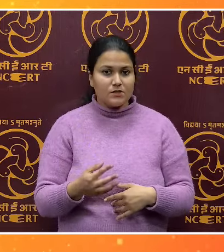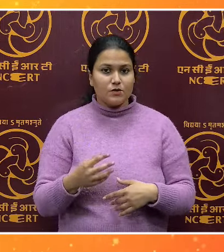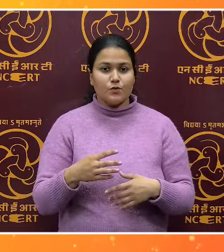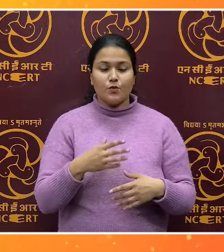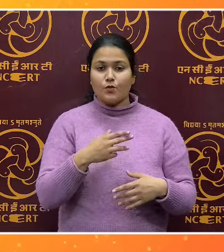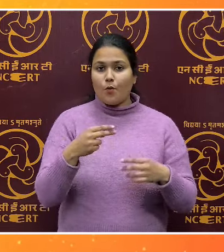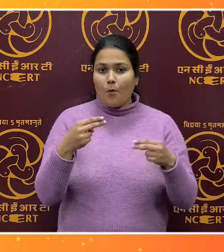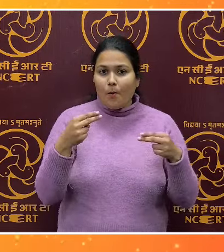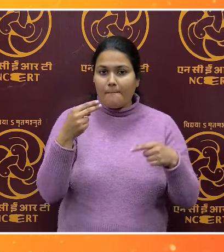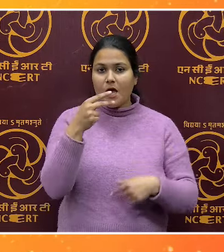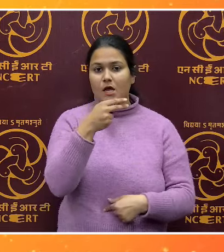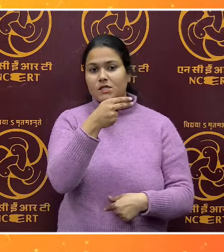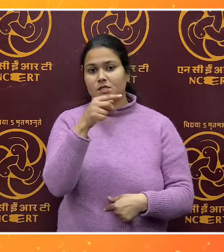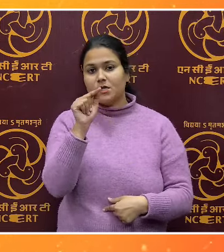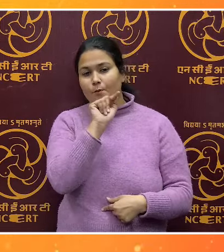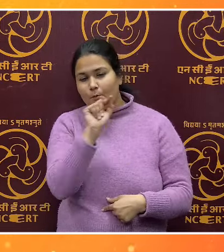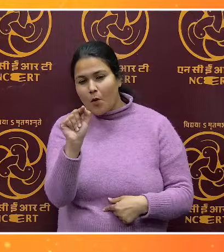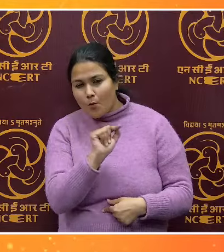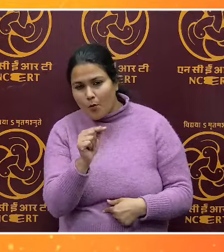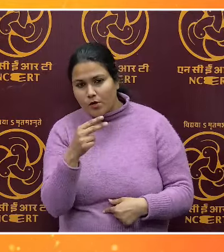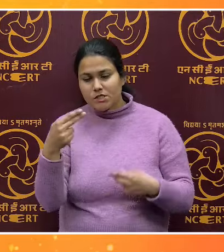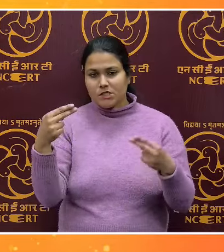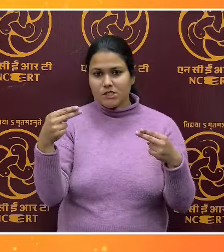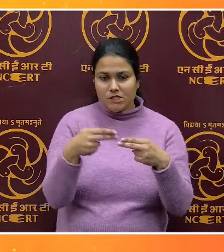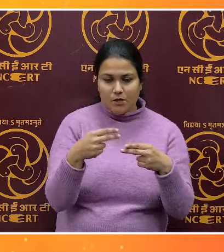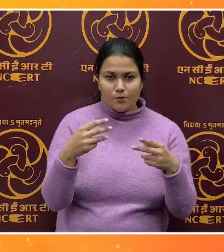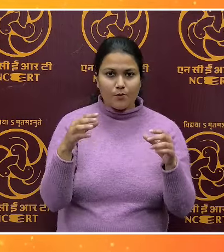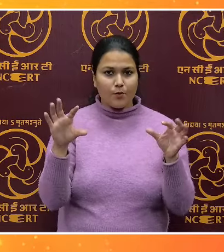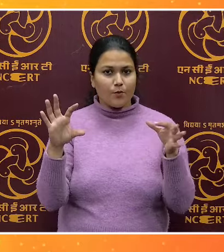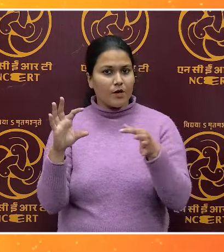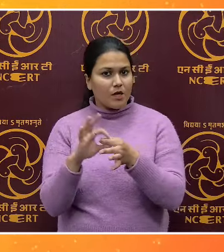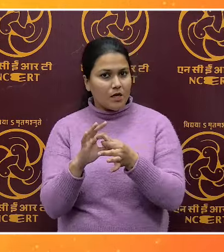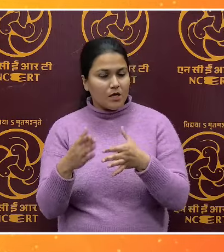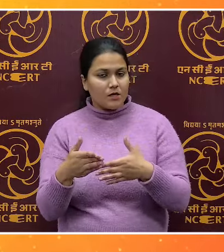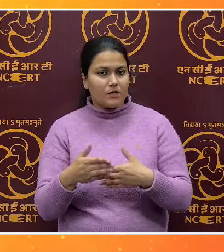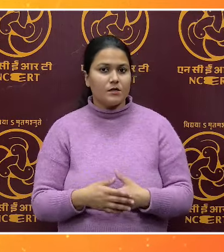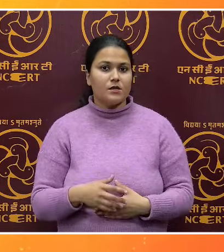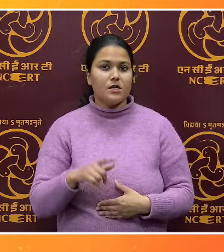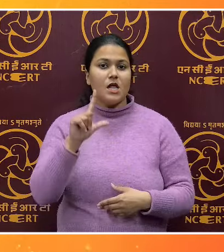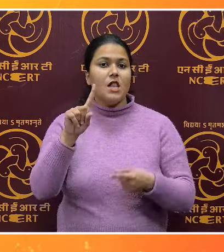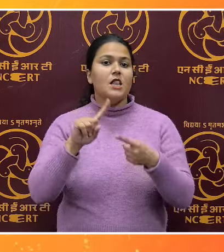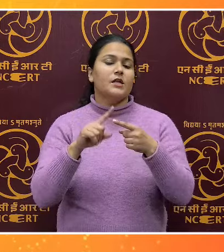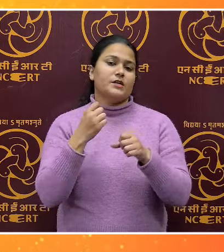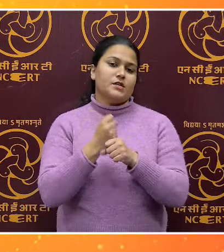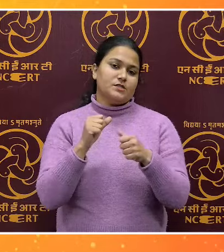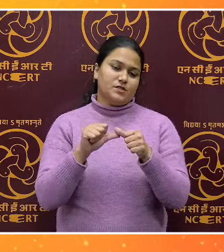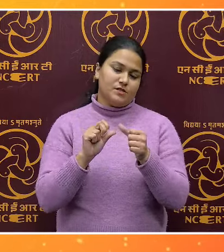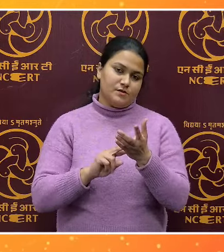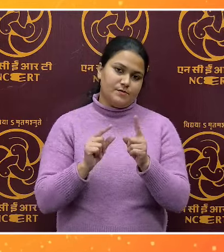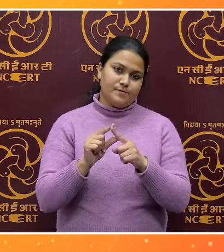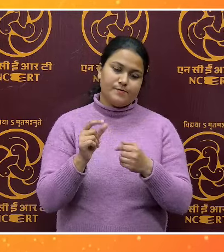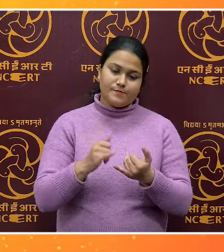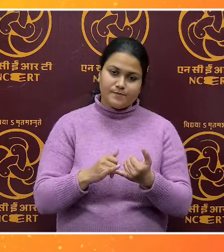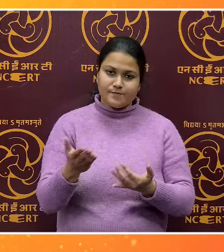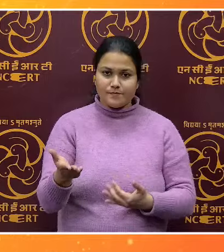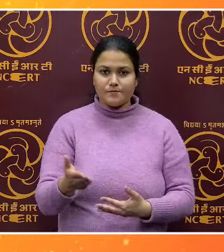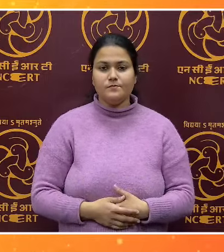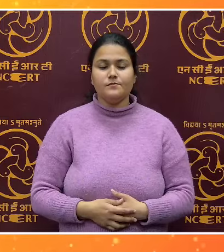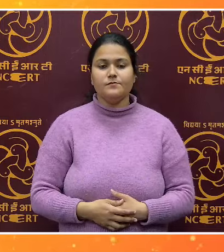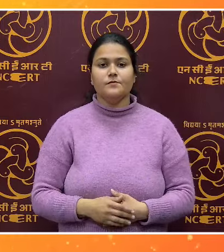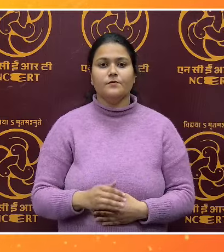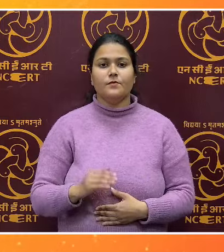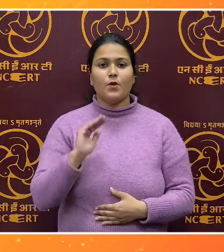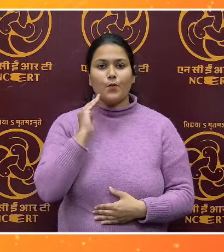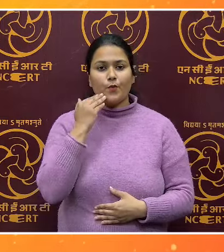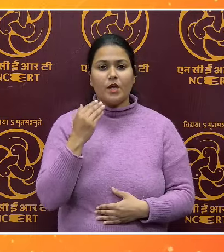to surrounding molecules or ions, generally called ligands, via coordinate covalent